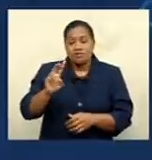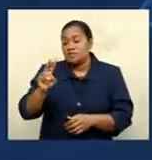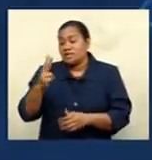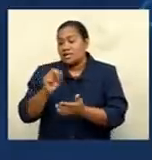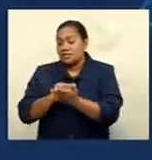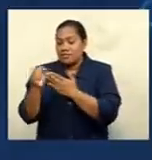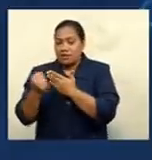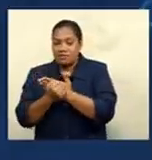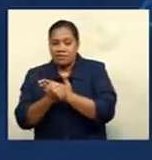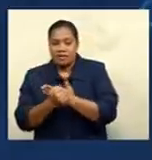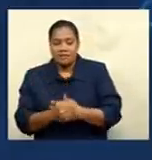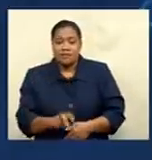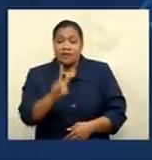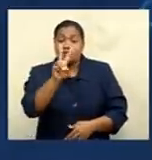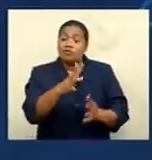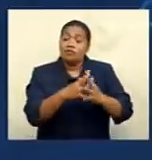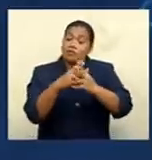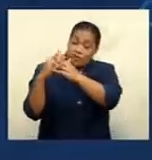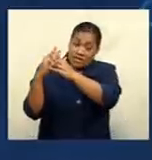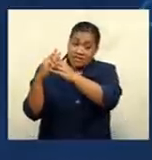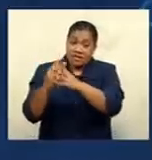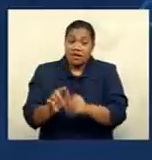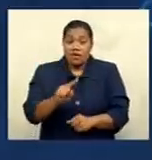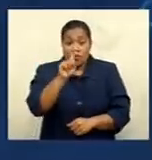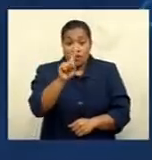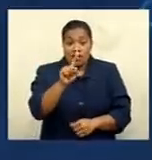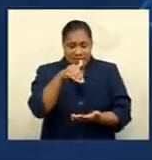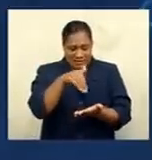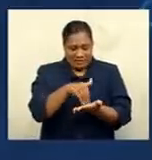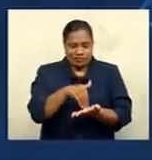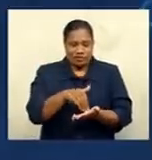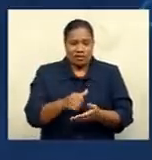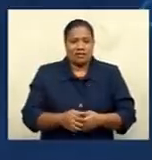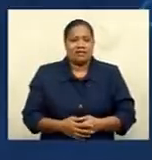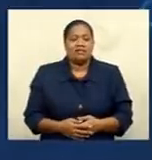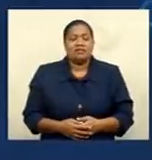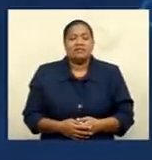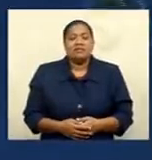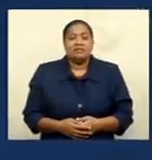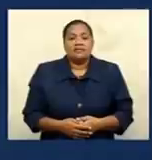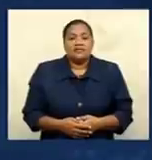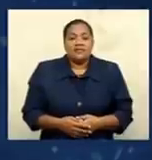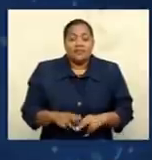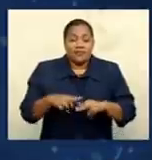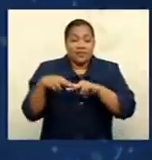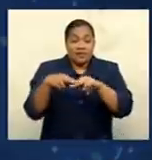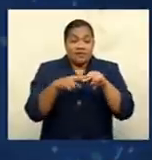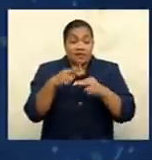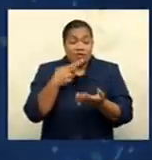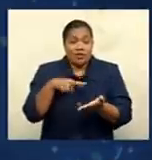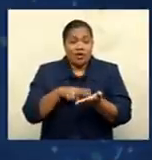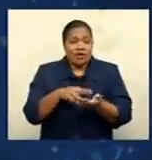September. 2 are from the Western Division and 1 from the Central. Fiji has recorded